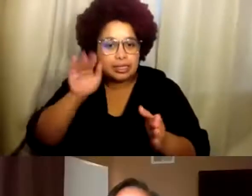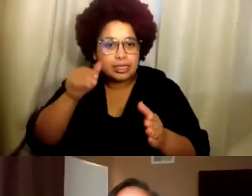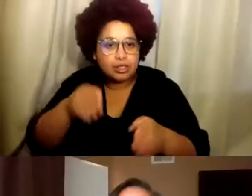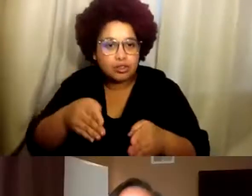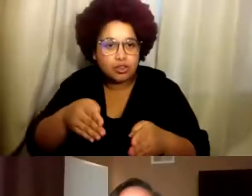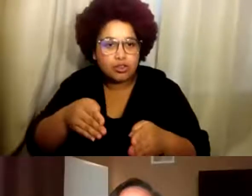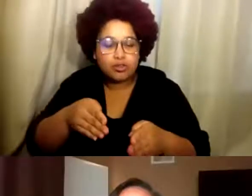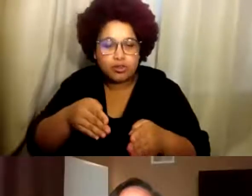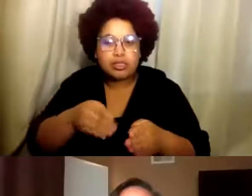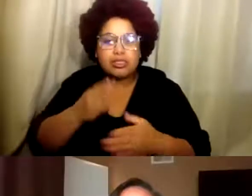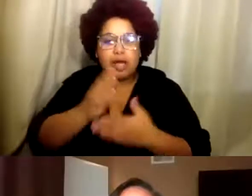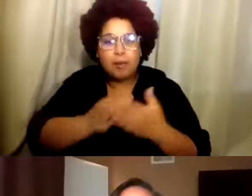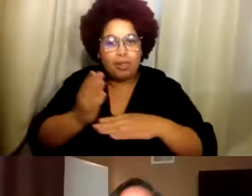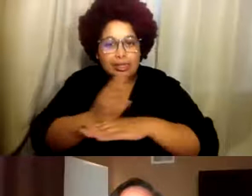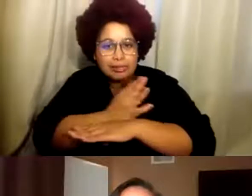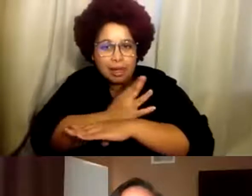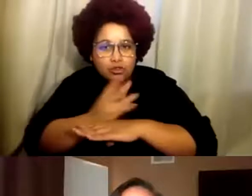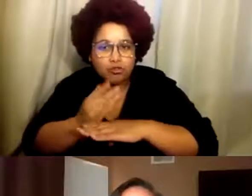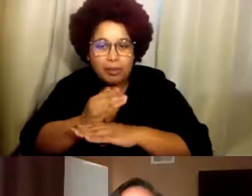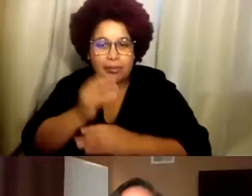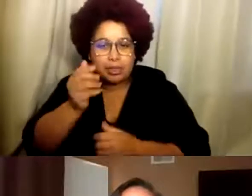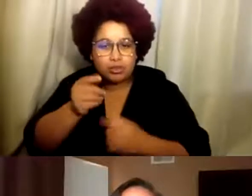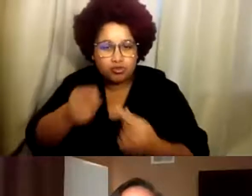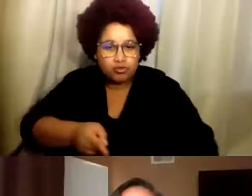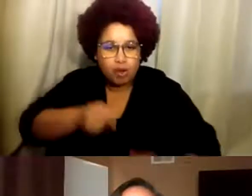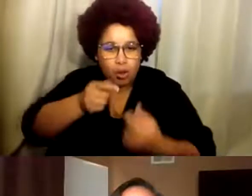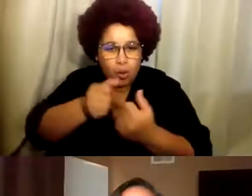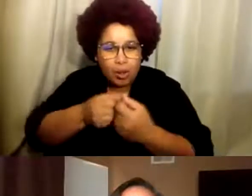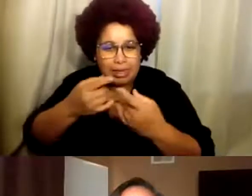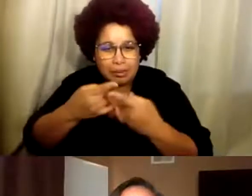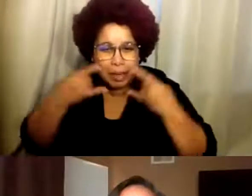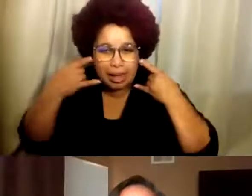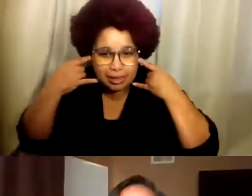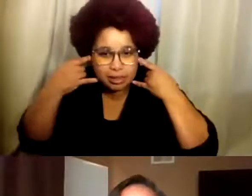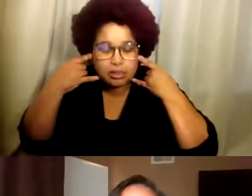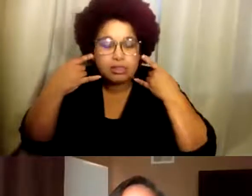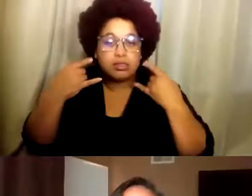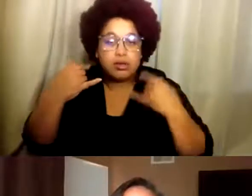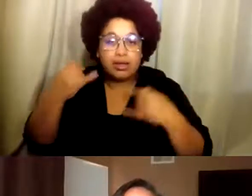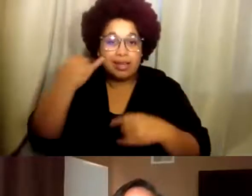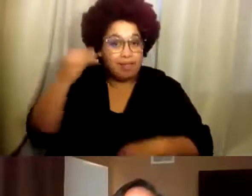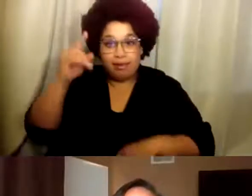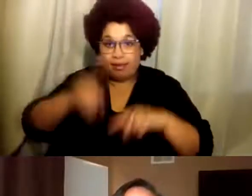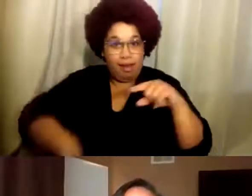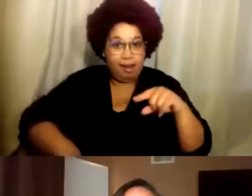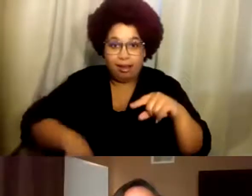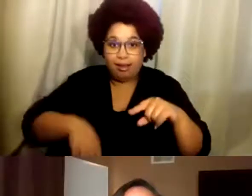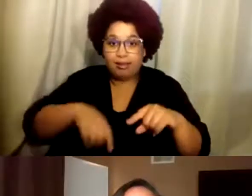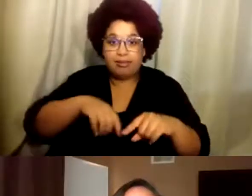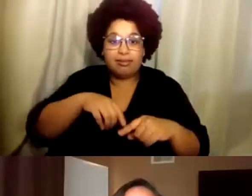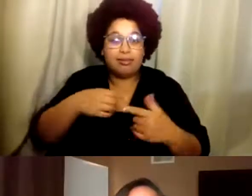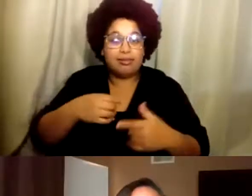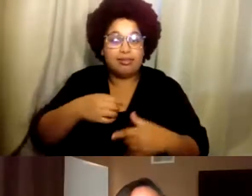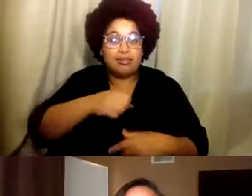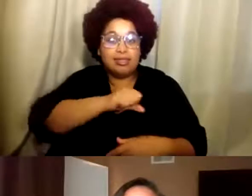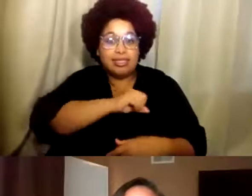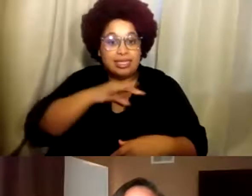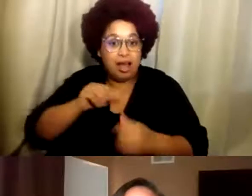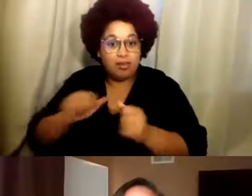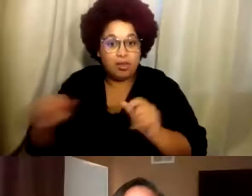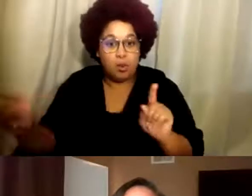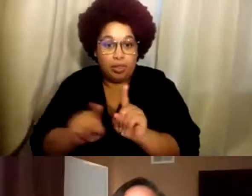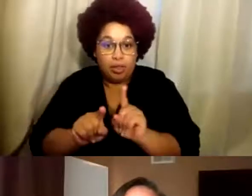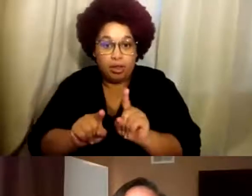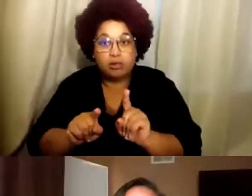spectrum may have some challenges with wearing their masks, and so if they can't wear it and staff are with them, then staff are